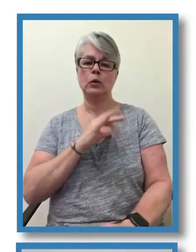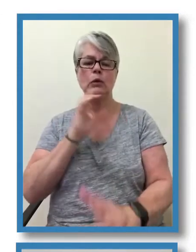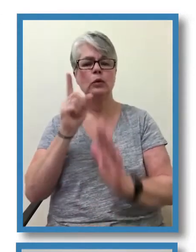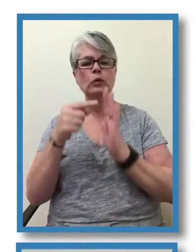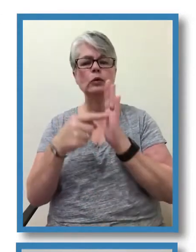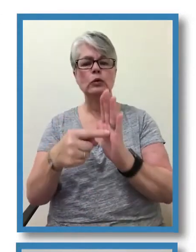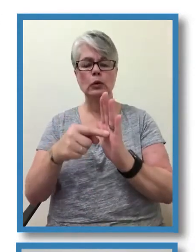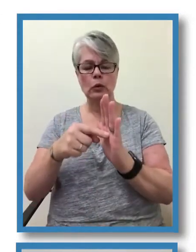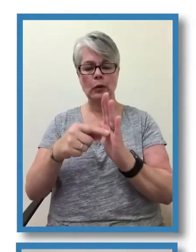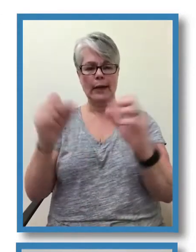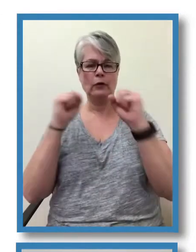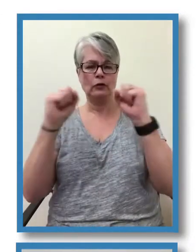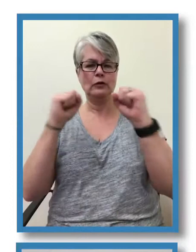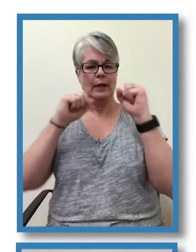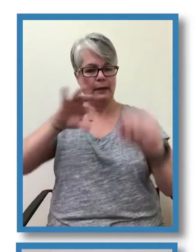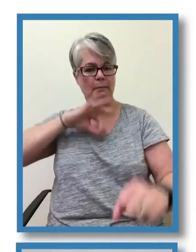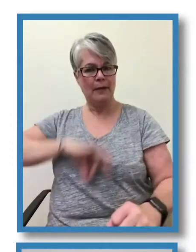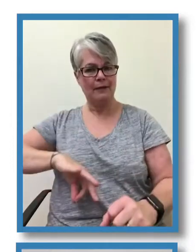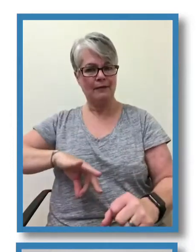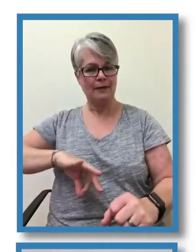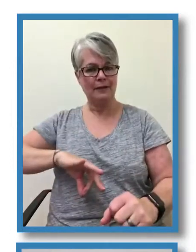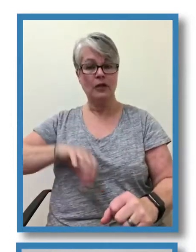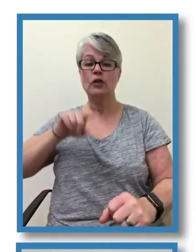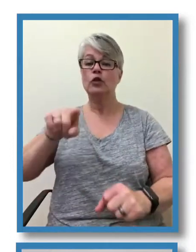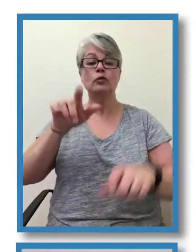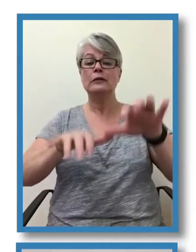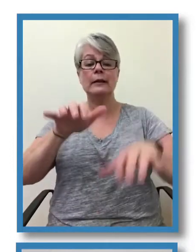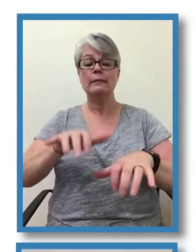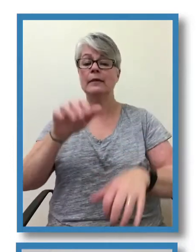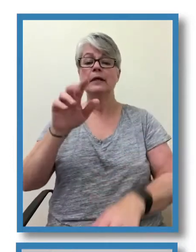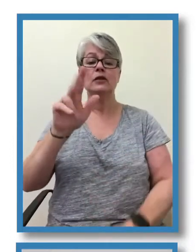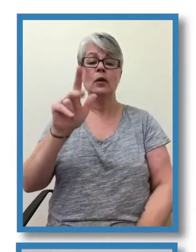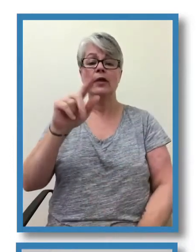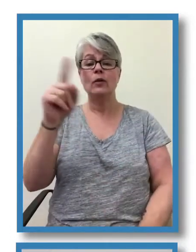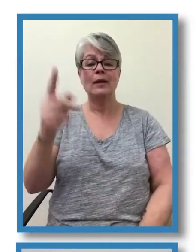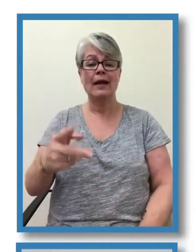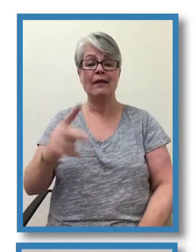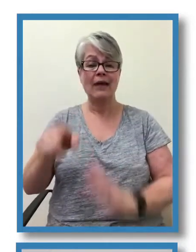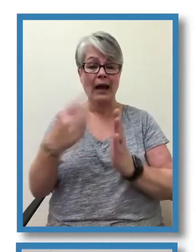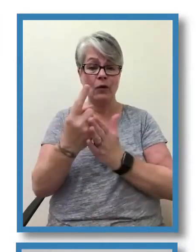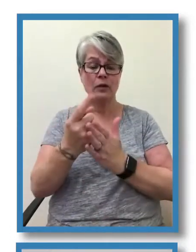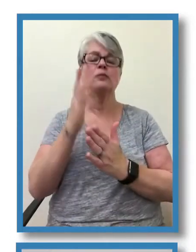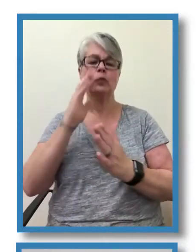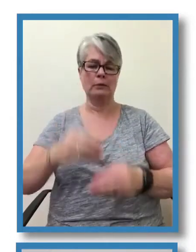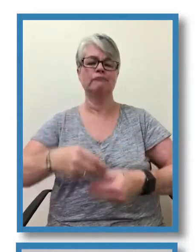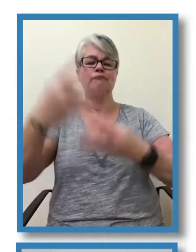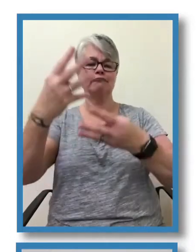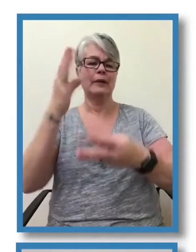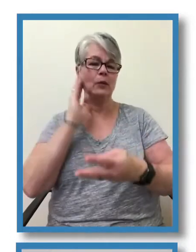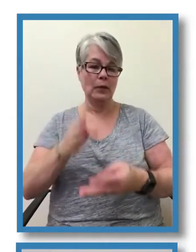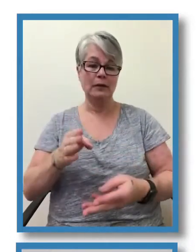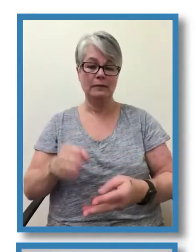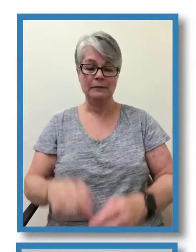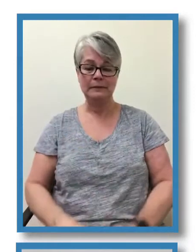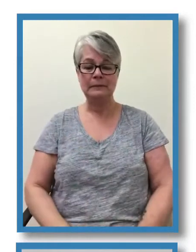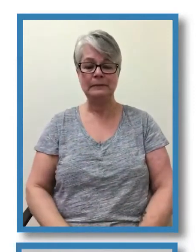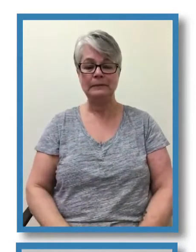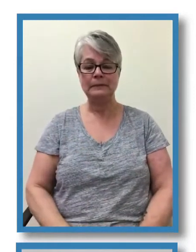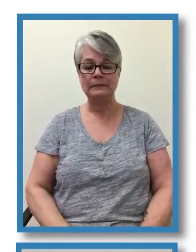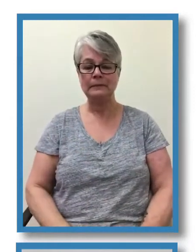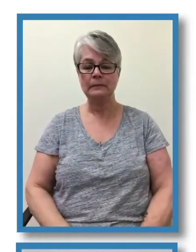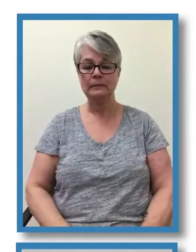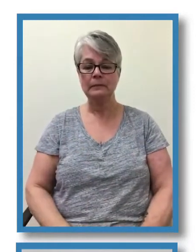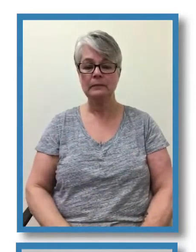There are longitudinal studies looking at physical activity and the prevention of Alzheimer's disease. And so a number of studies